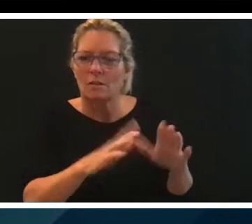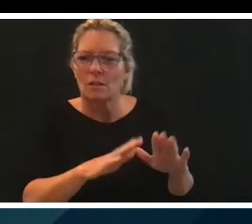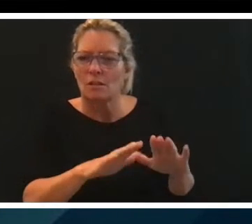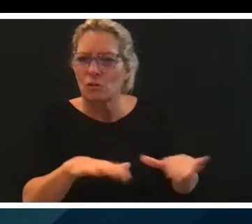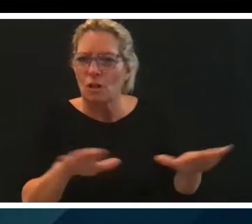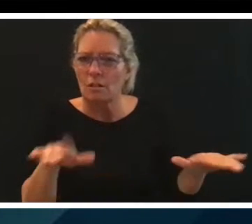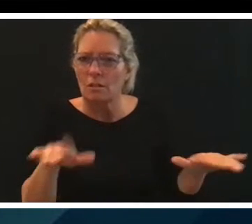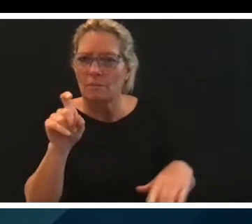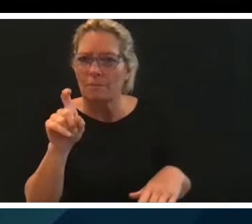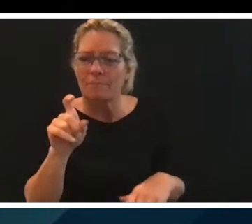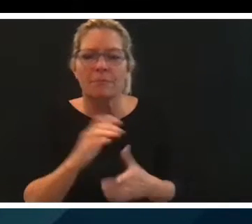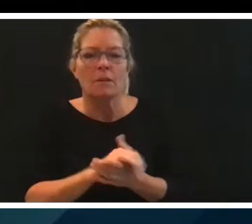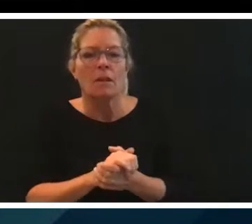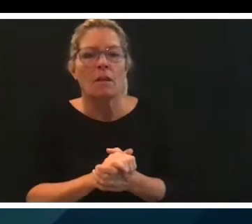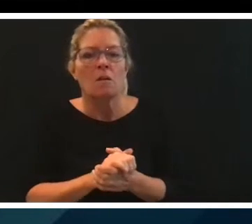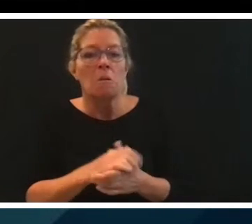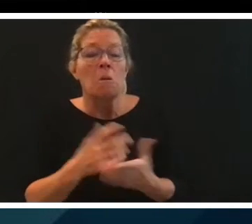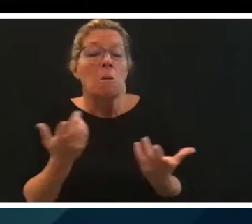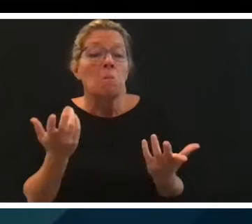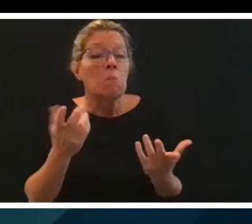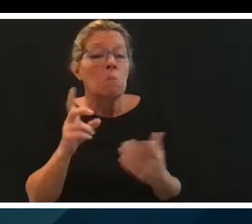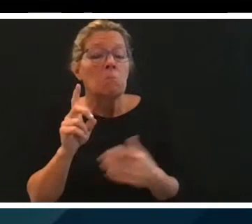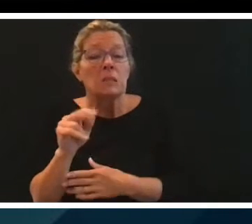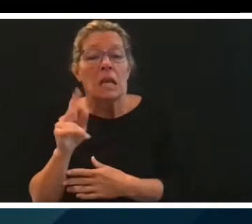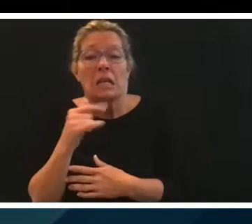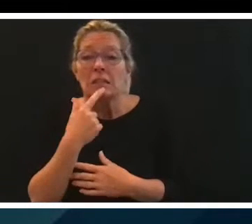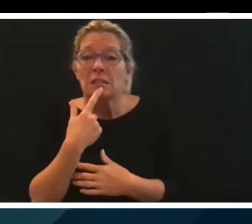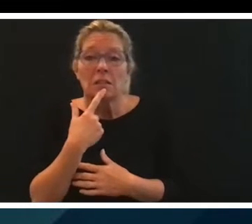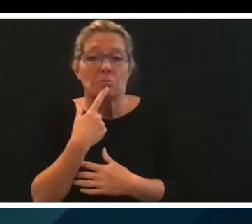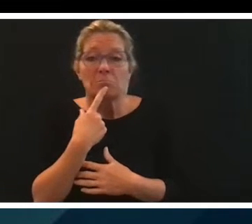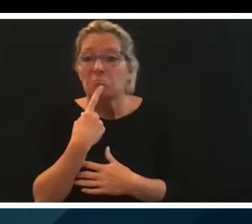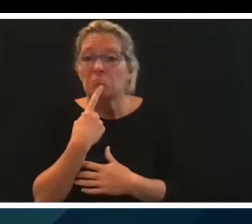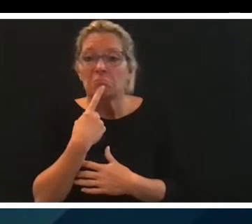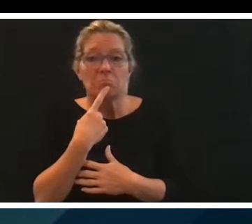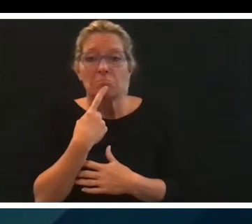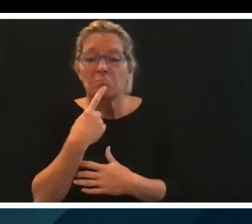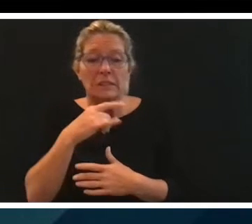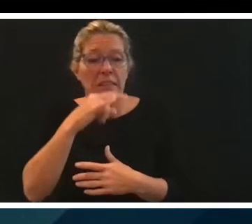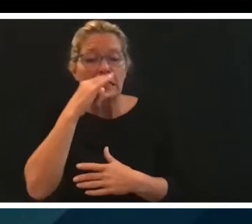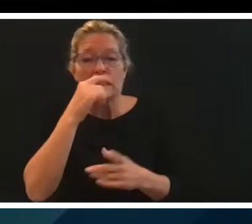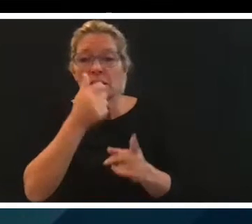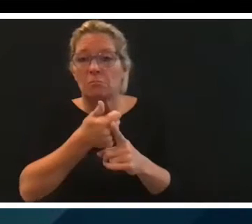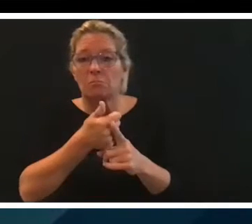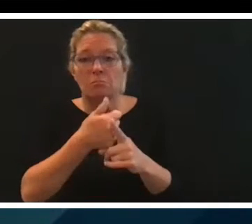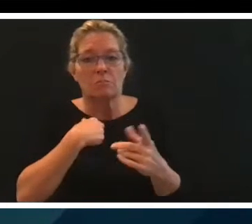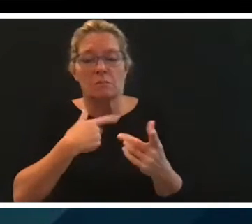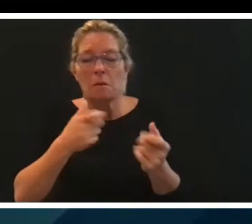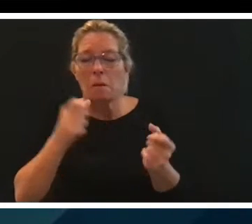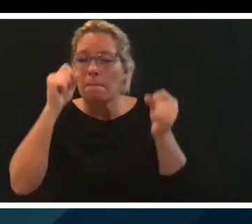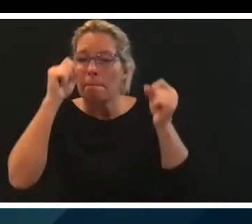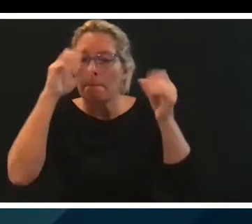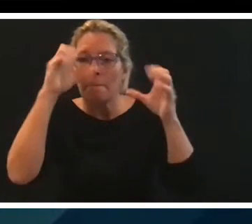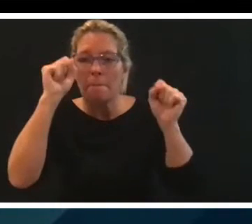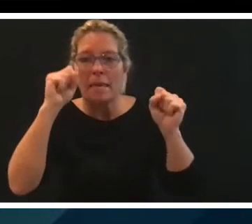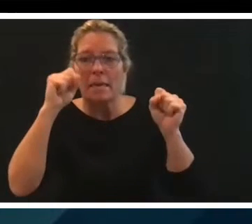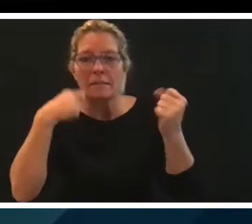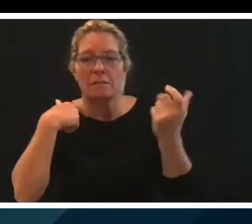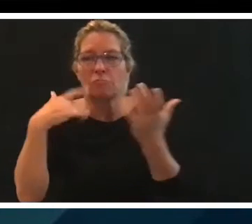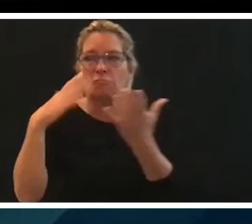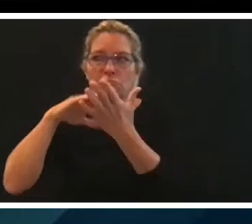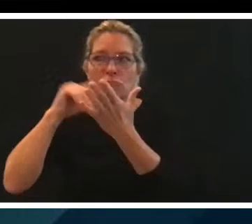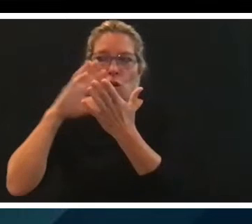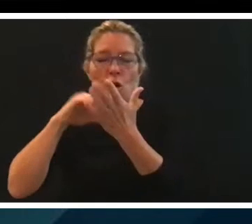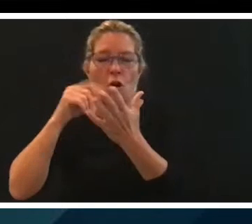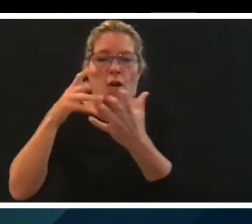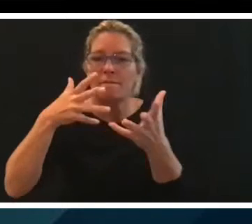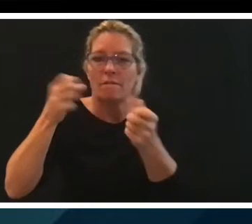present itself as much of a thing. Uh, Kids are pretty amazing. They have to learn very, very